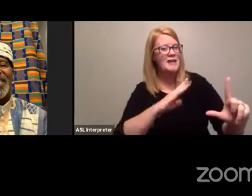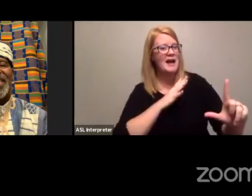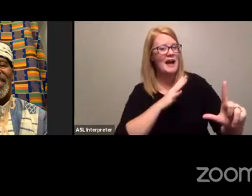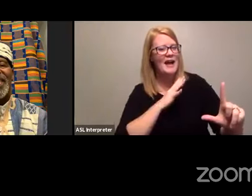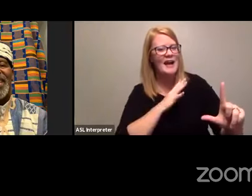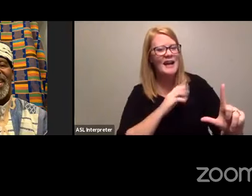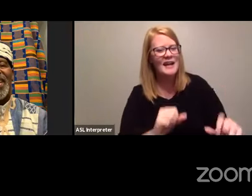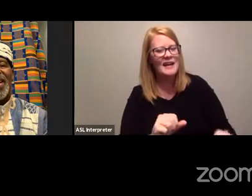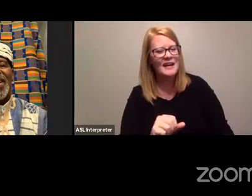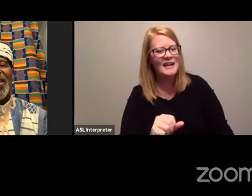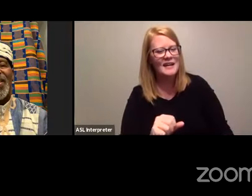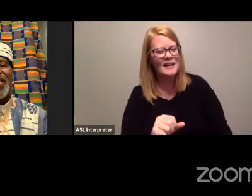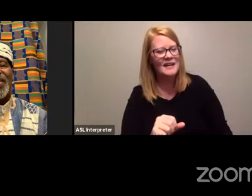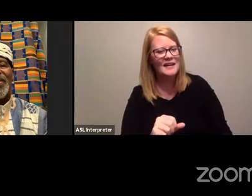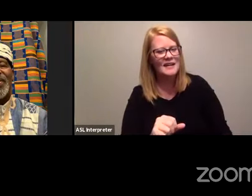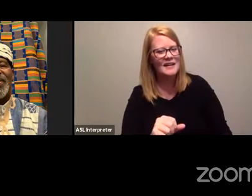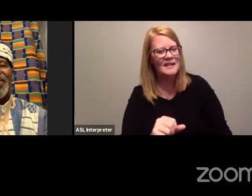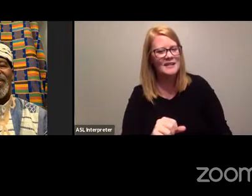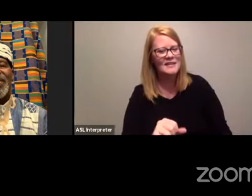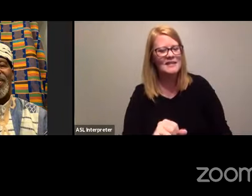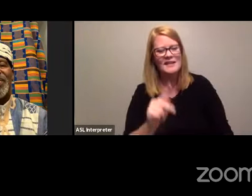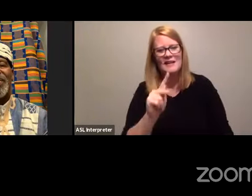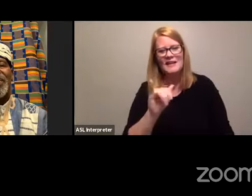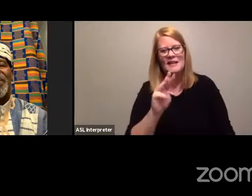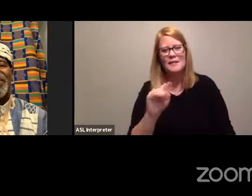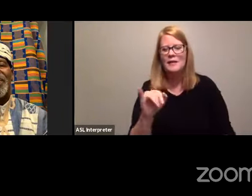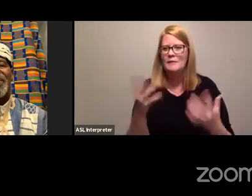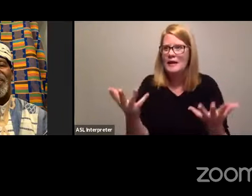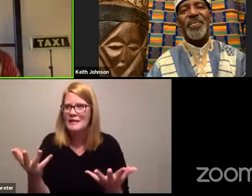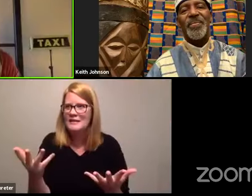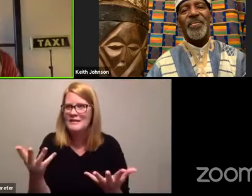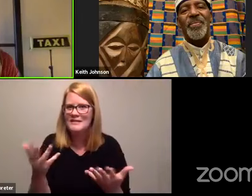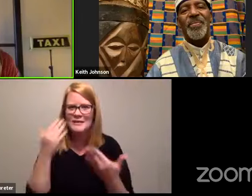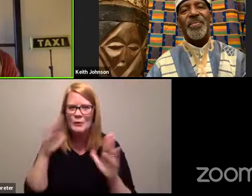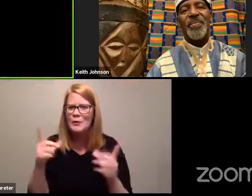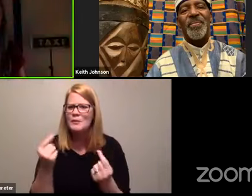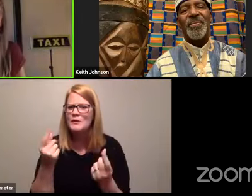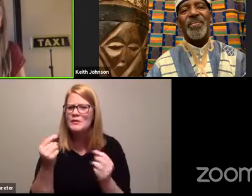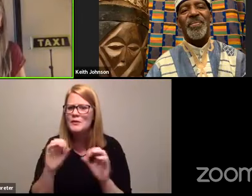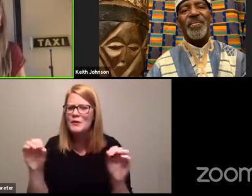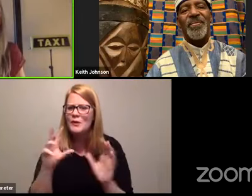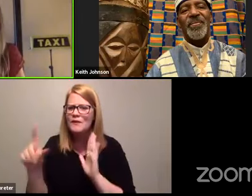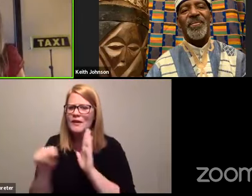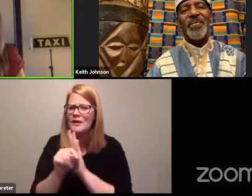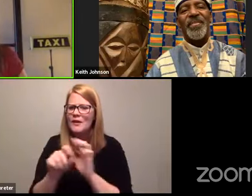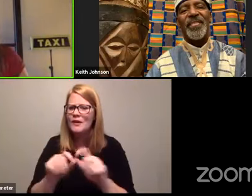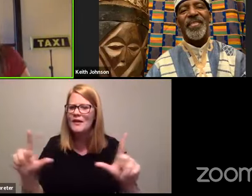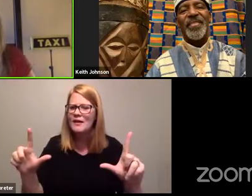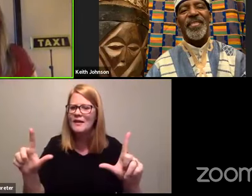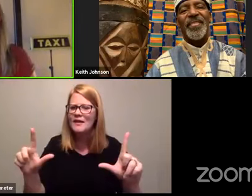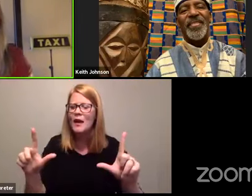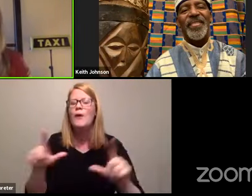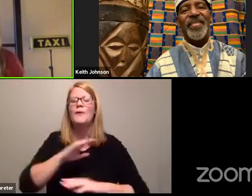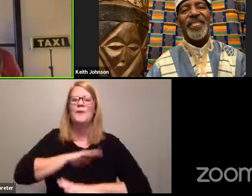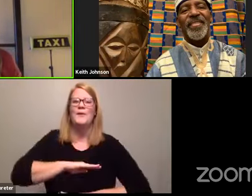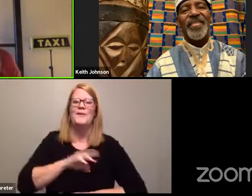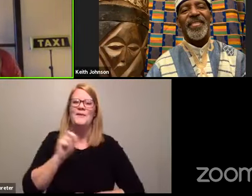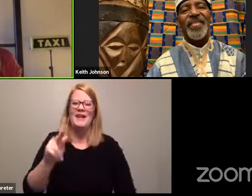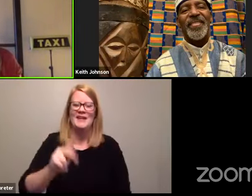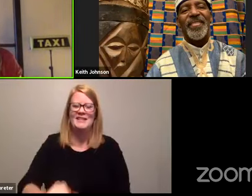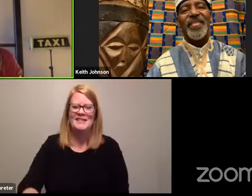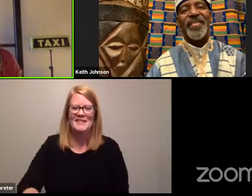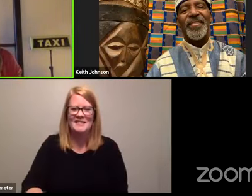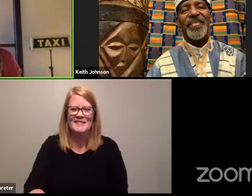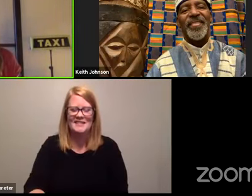Awesome. Well, I don't know how to come back, but let's see. There we go. Okay, cool. Oh, that was